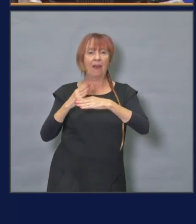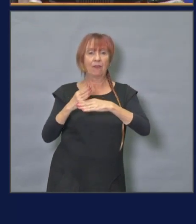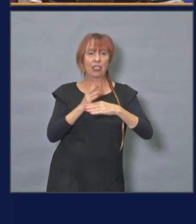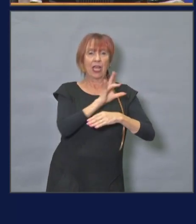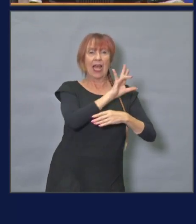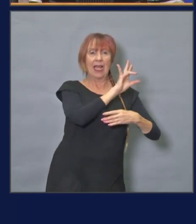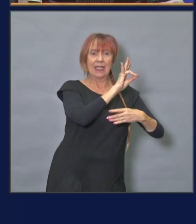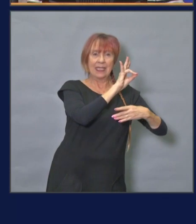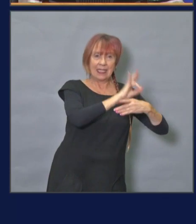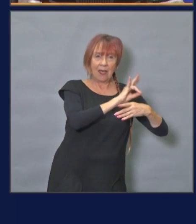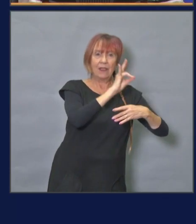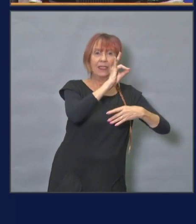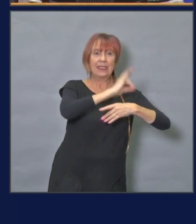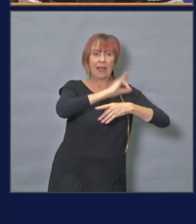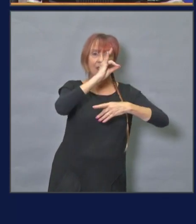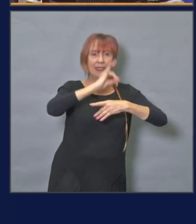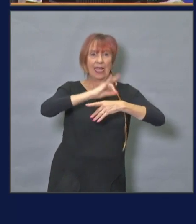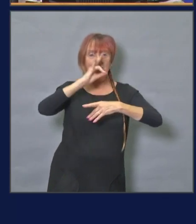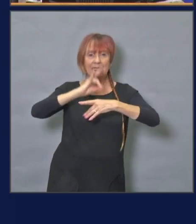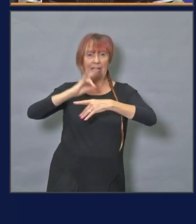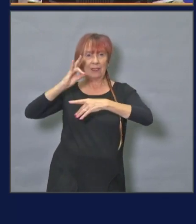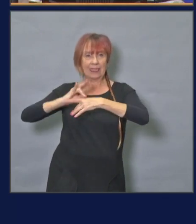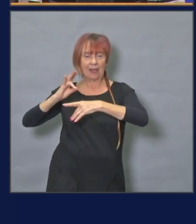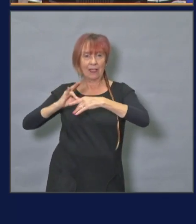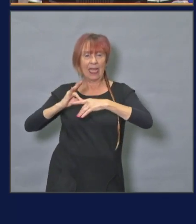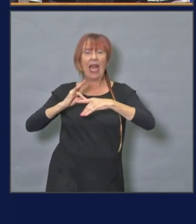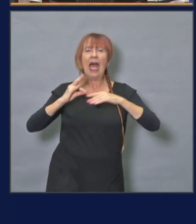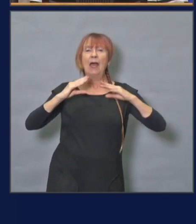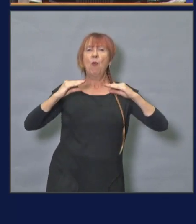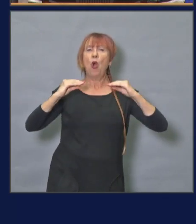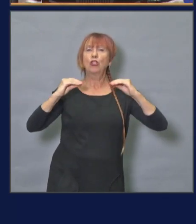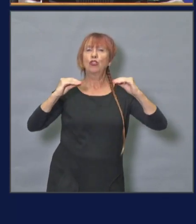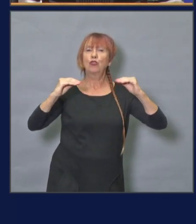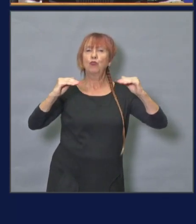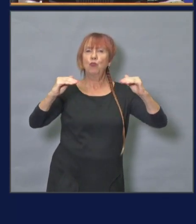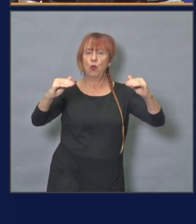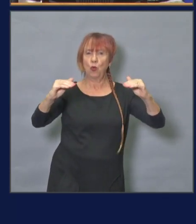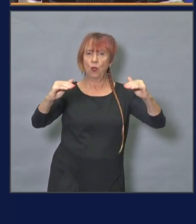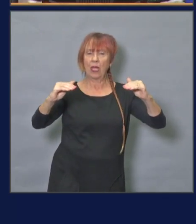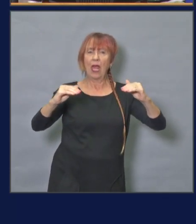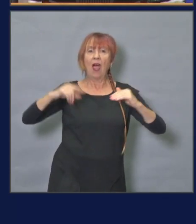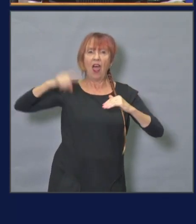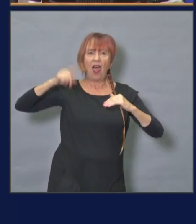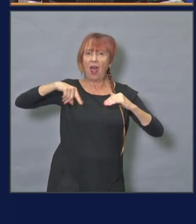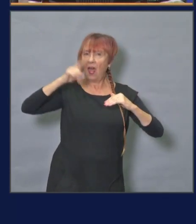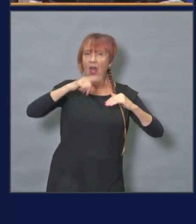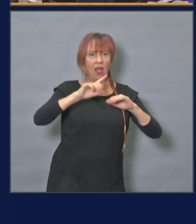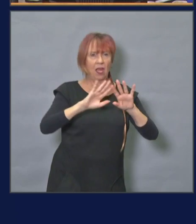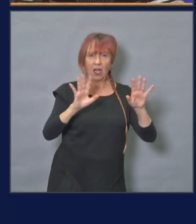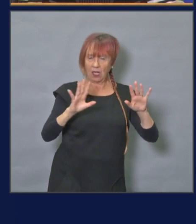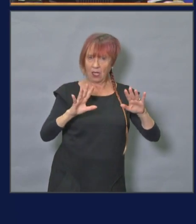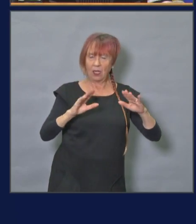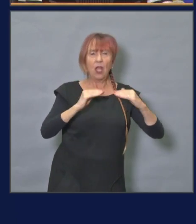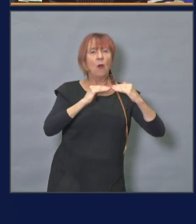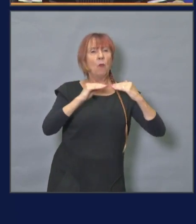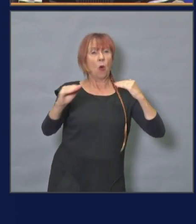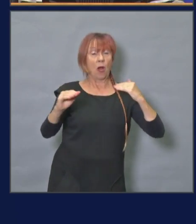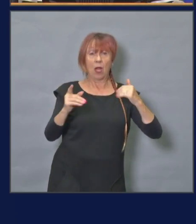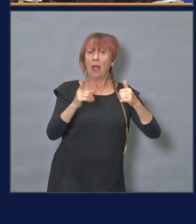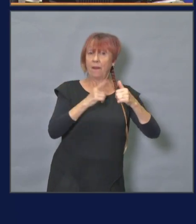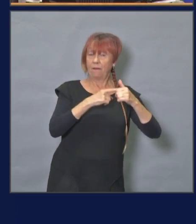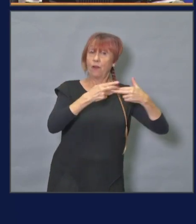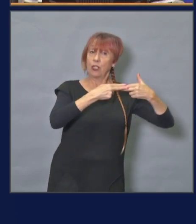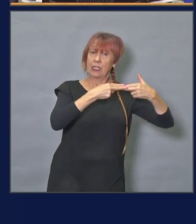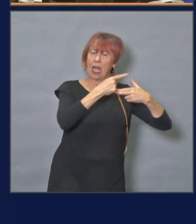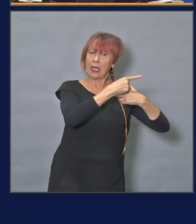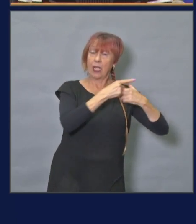some ups and downs from skewing the data, and it does give us a clearer picture of our trends. This first slide shows